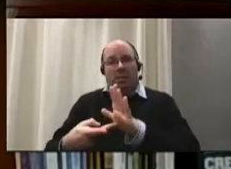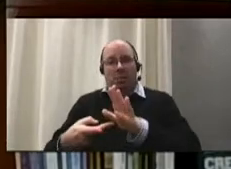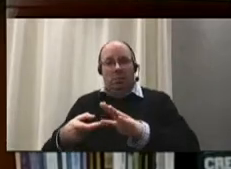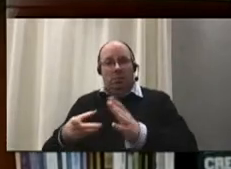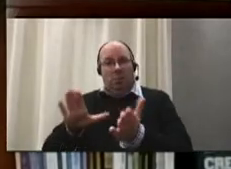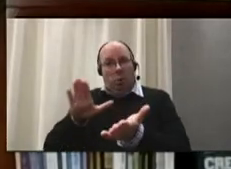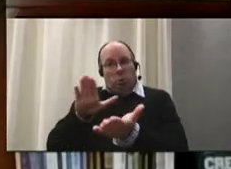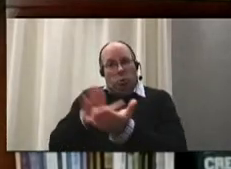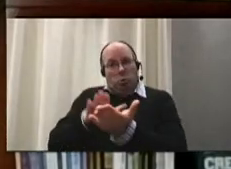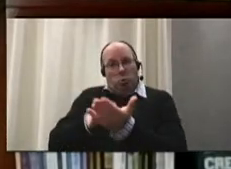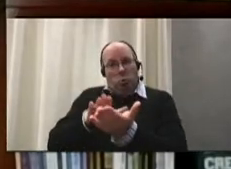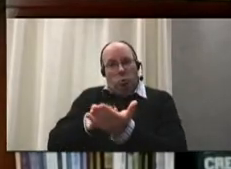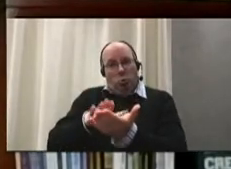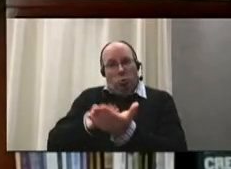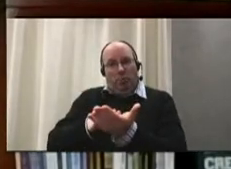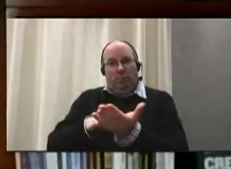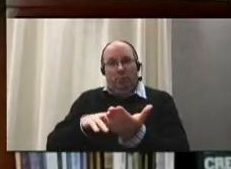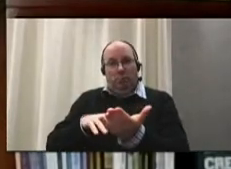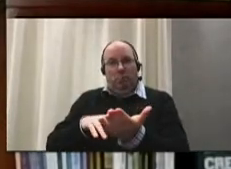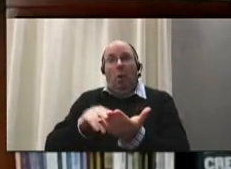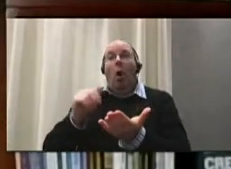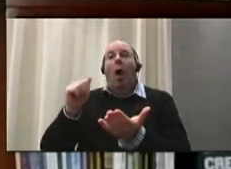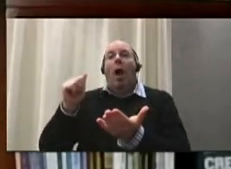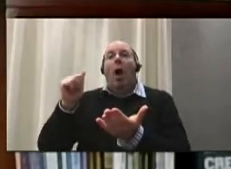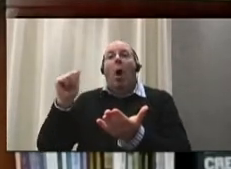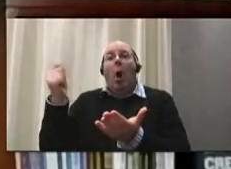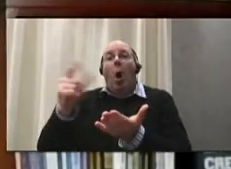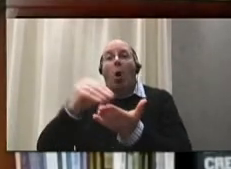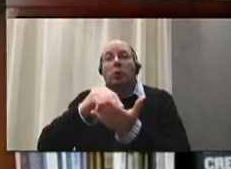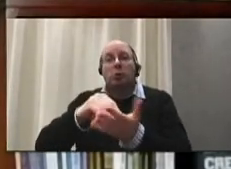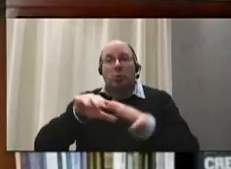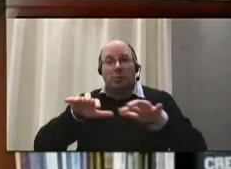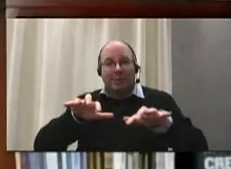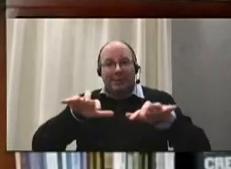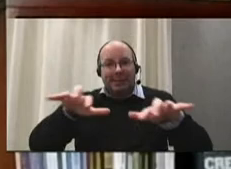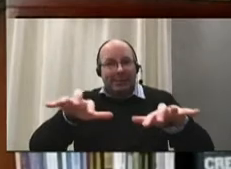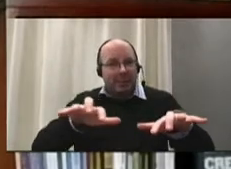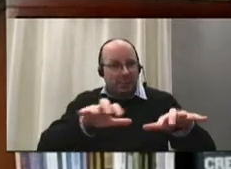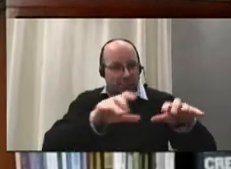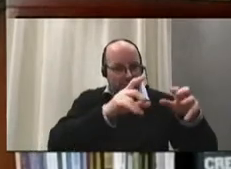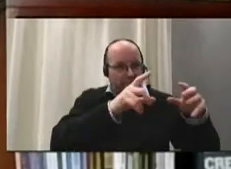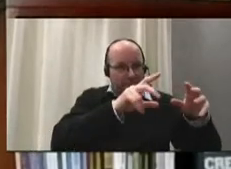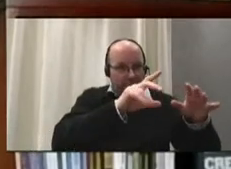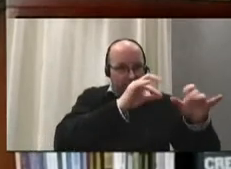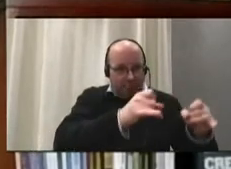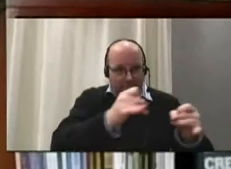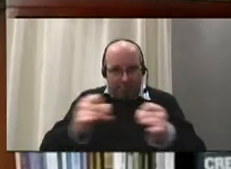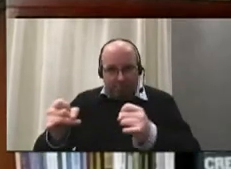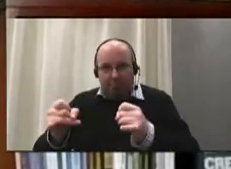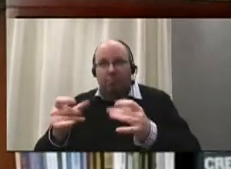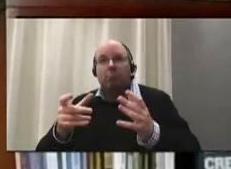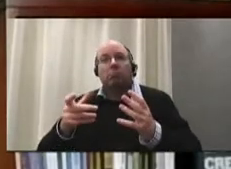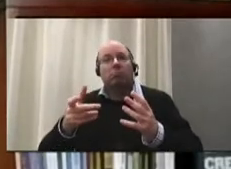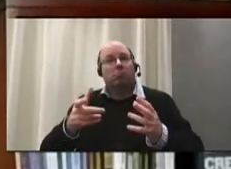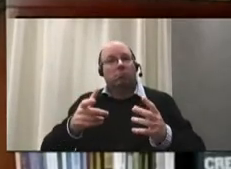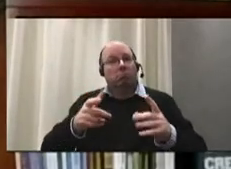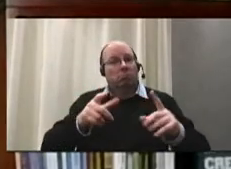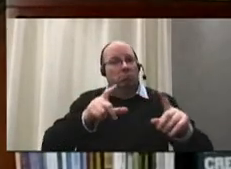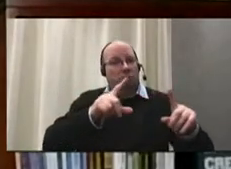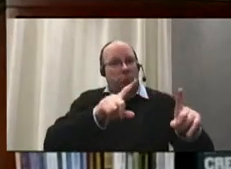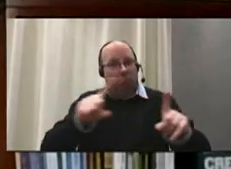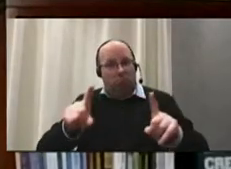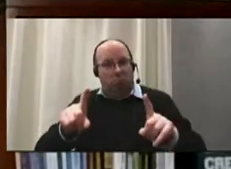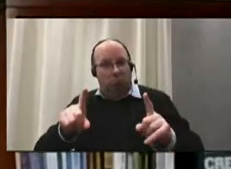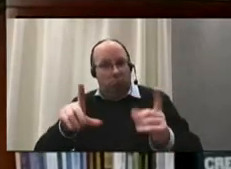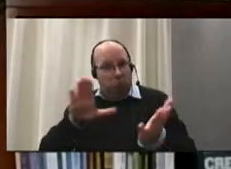within that school and be able to look at measures, academic measures, to see if they are on target to meet